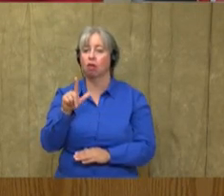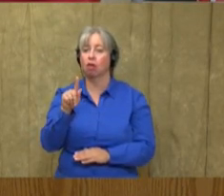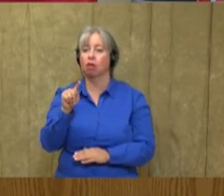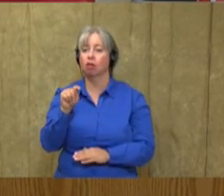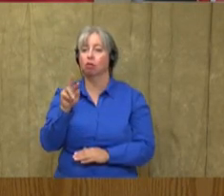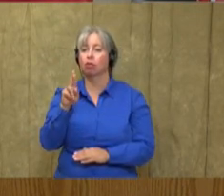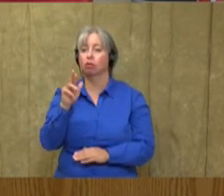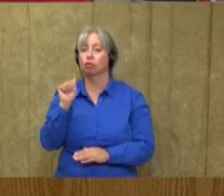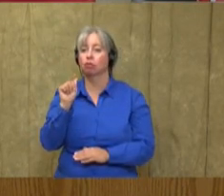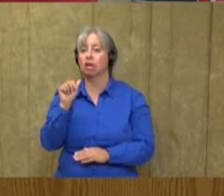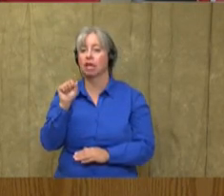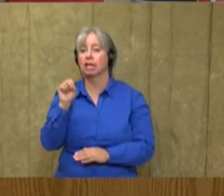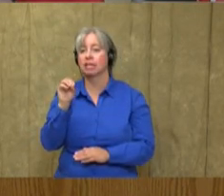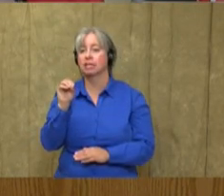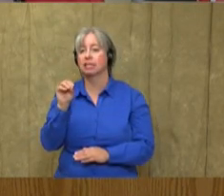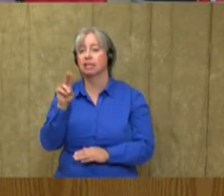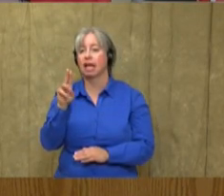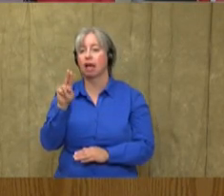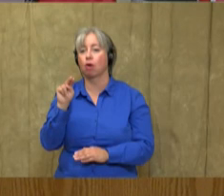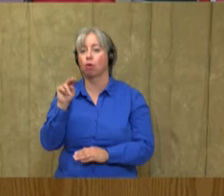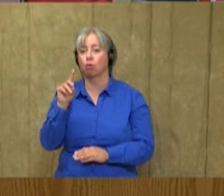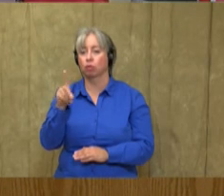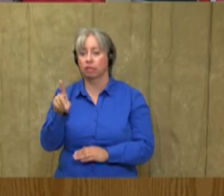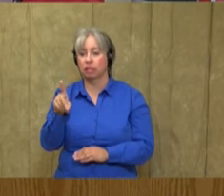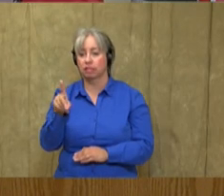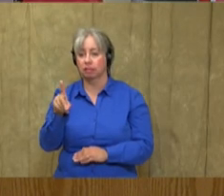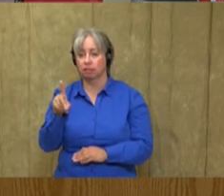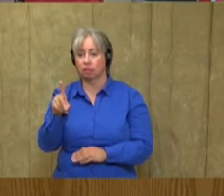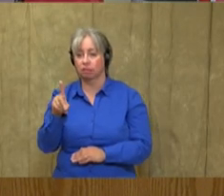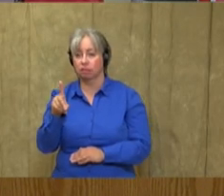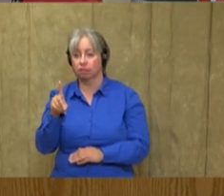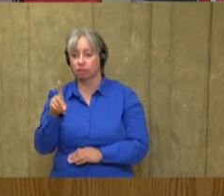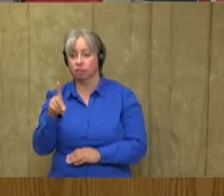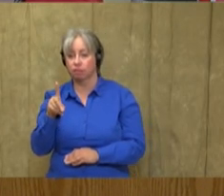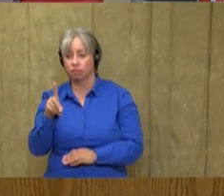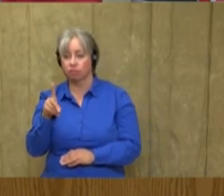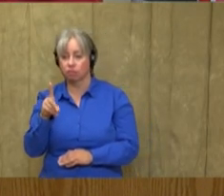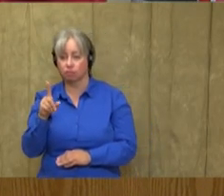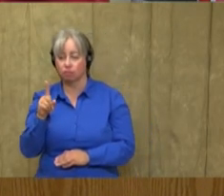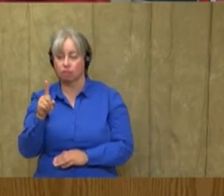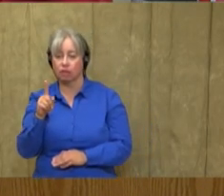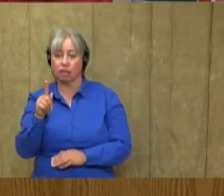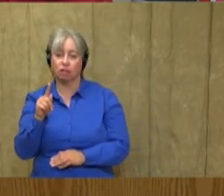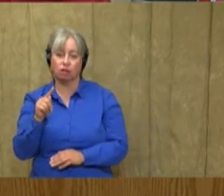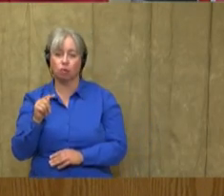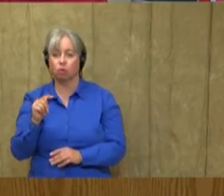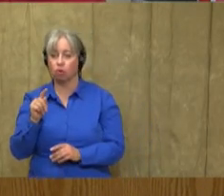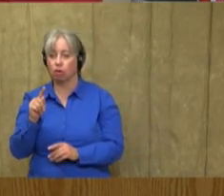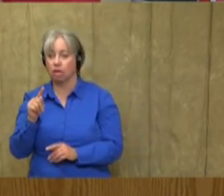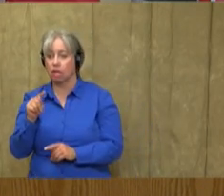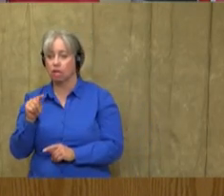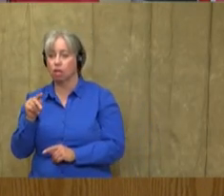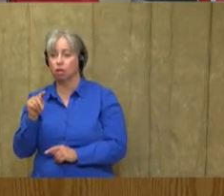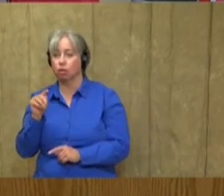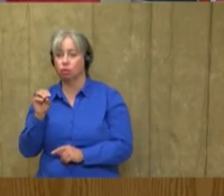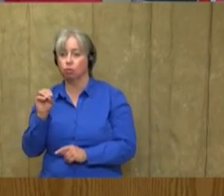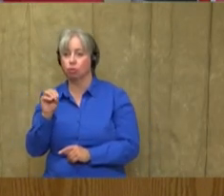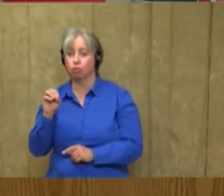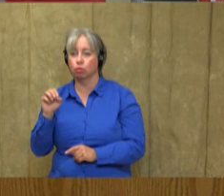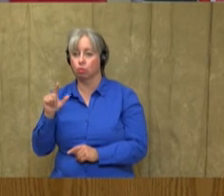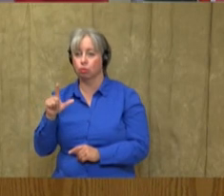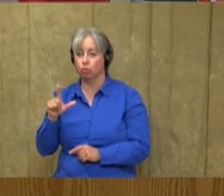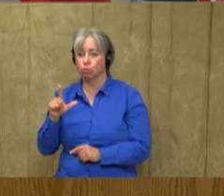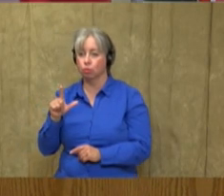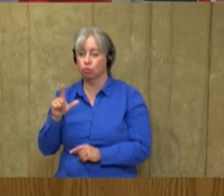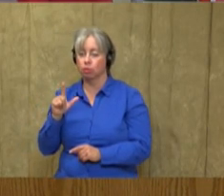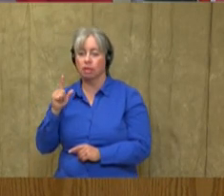is wave sound waves that are propagated from a little handle, a little tool. And those sound waves will